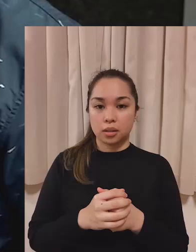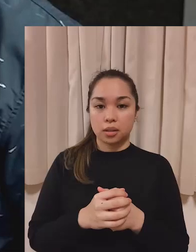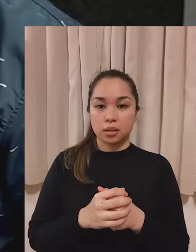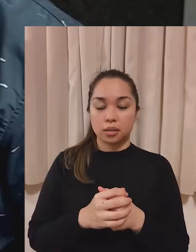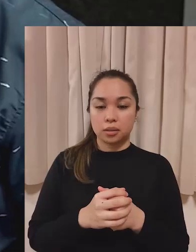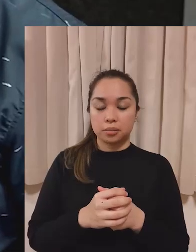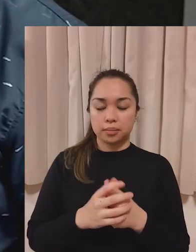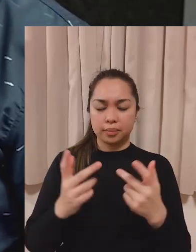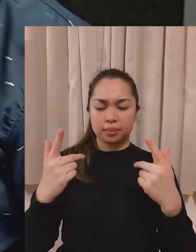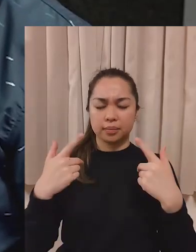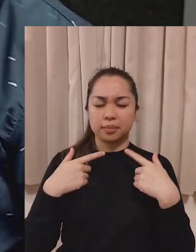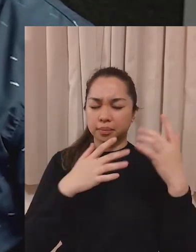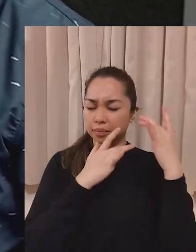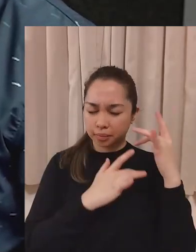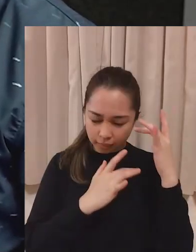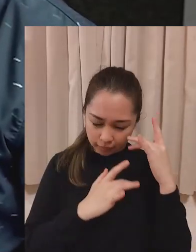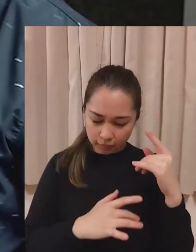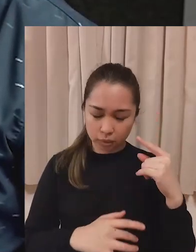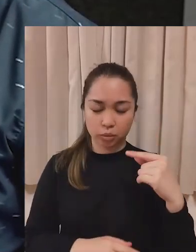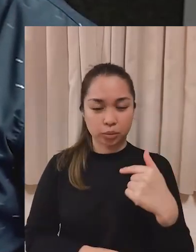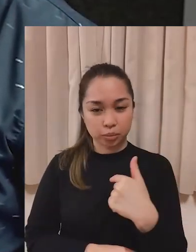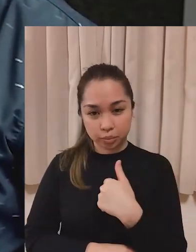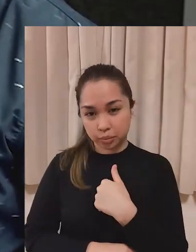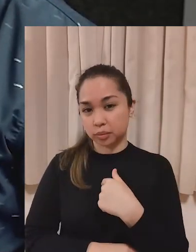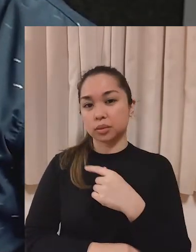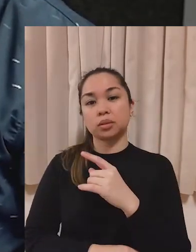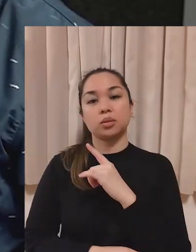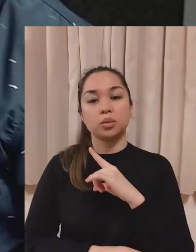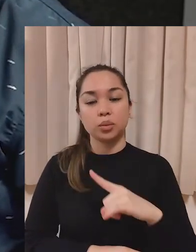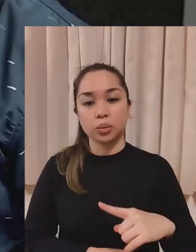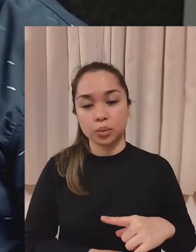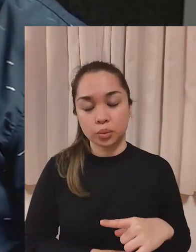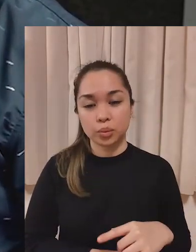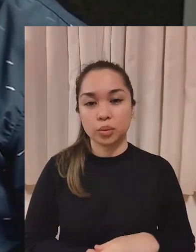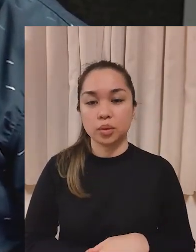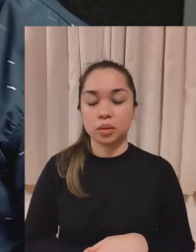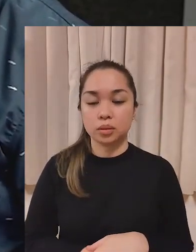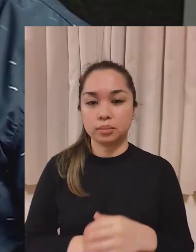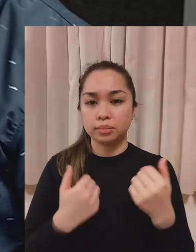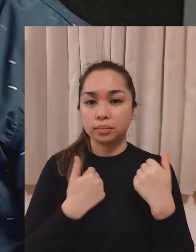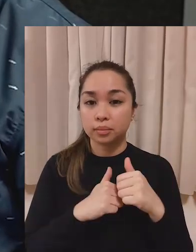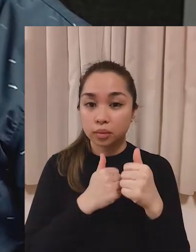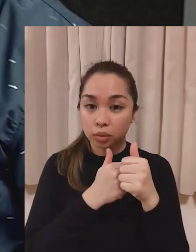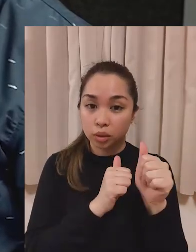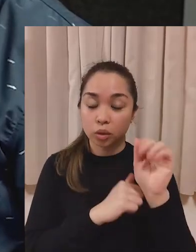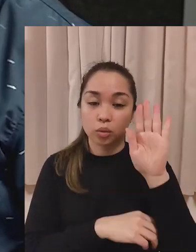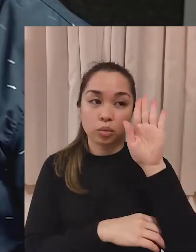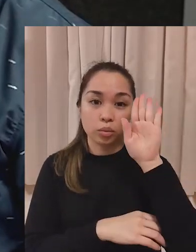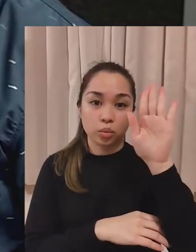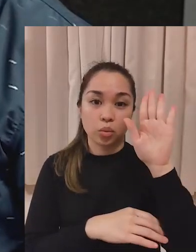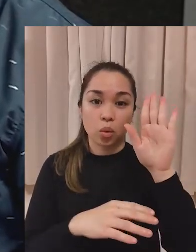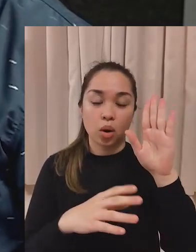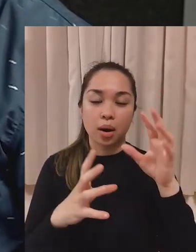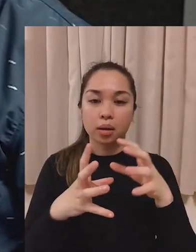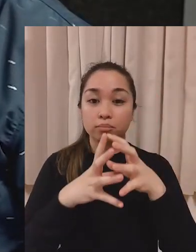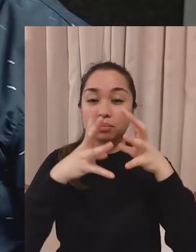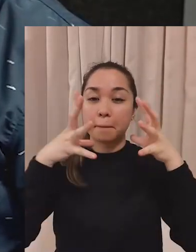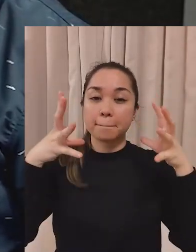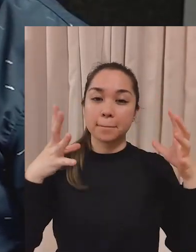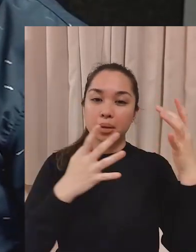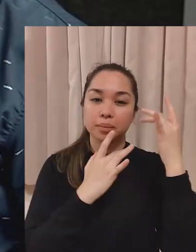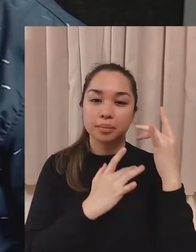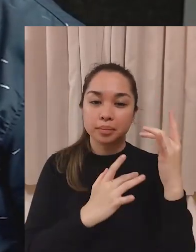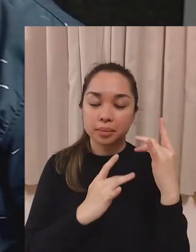Have mercy on me, O God, according to your steadfast love. According to your abundant mercy, blot out